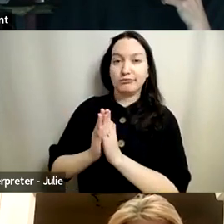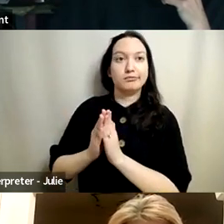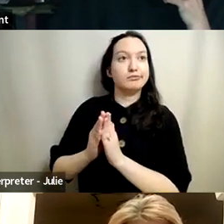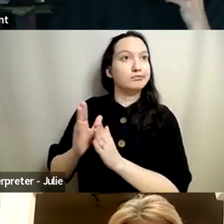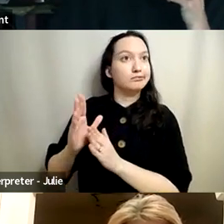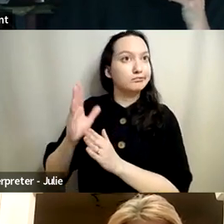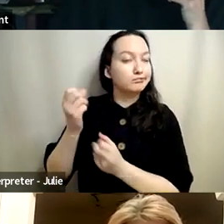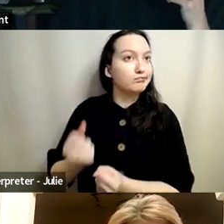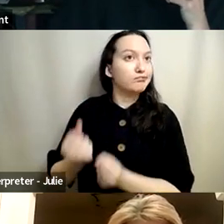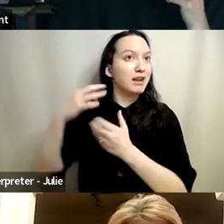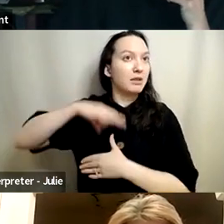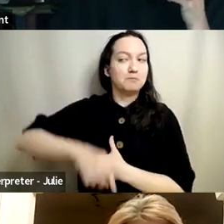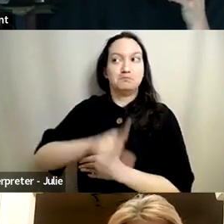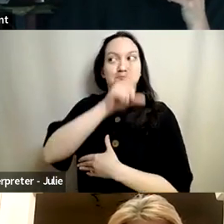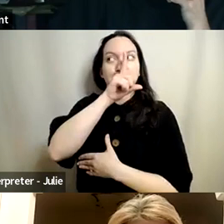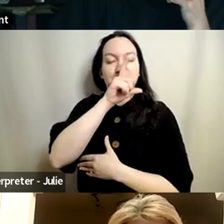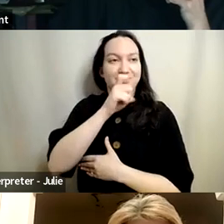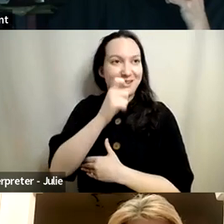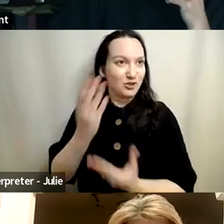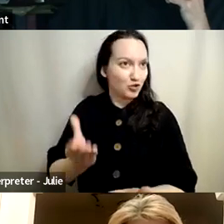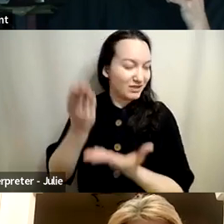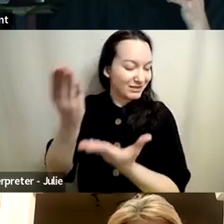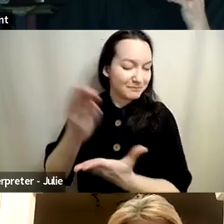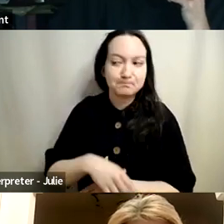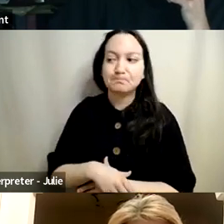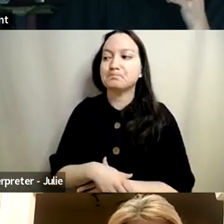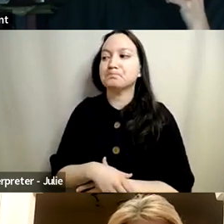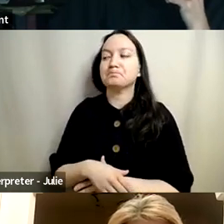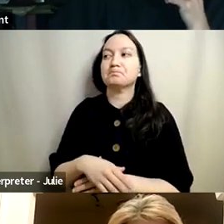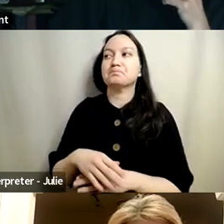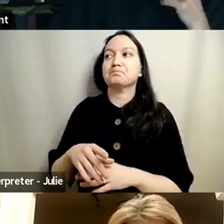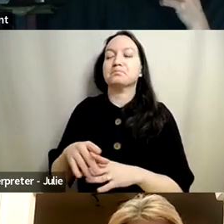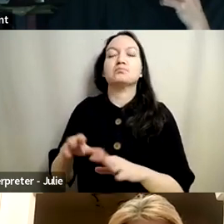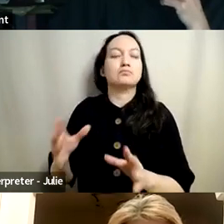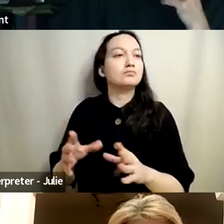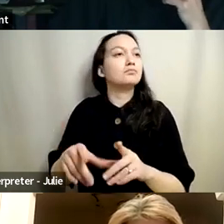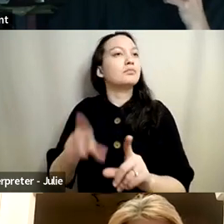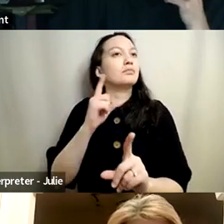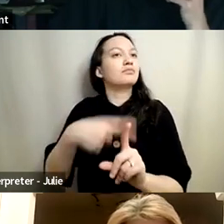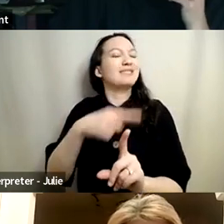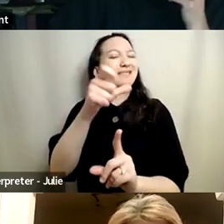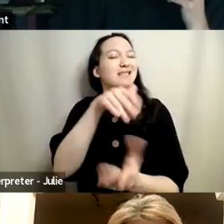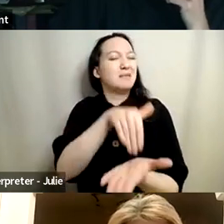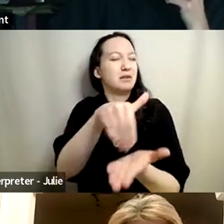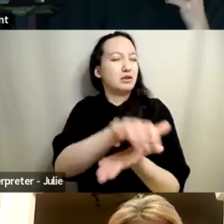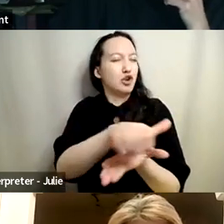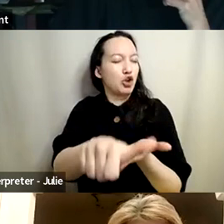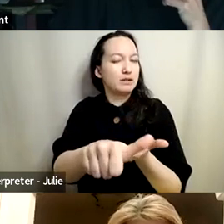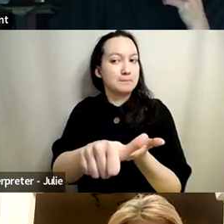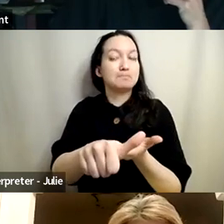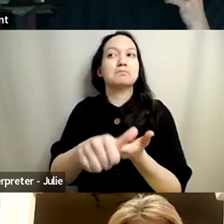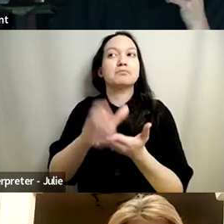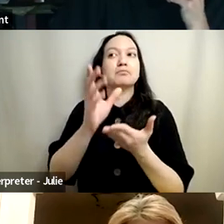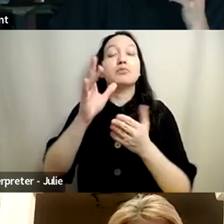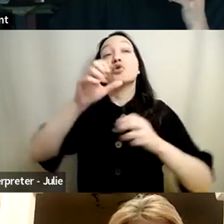many other benefits that are not being addressed in the current proposal, and also the $10 million that is on the table.